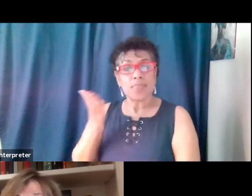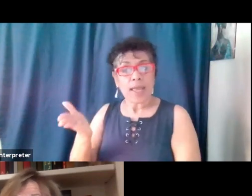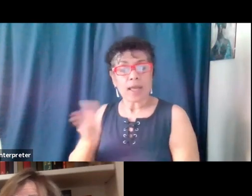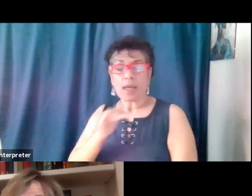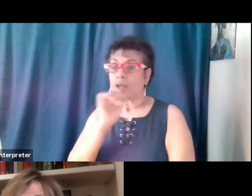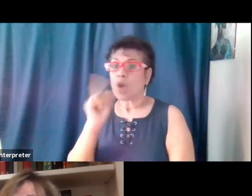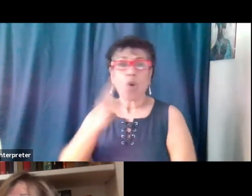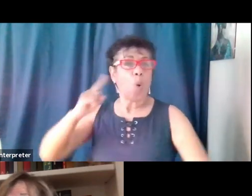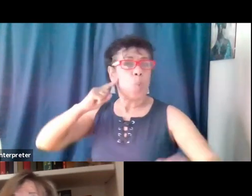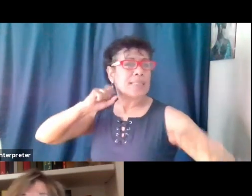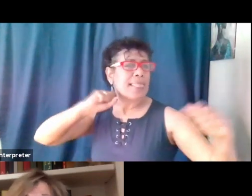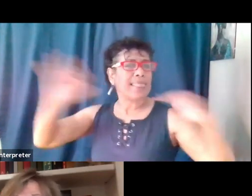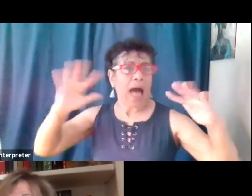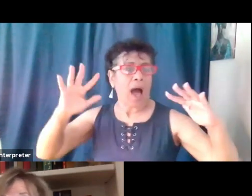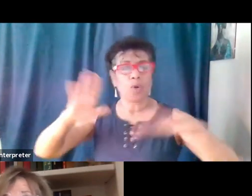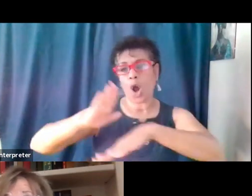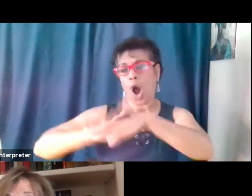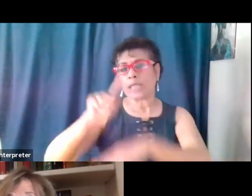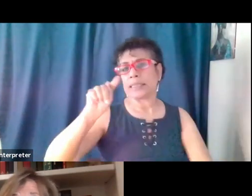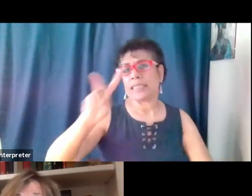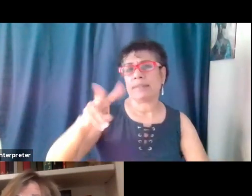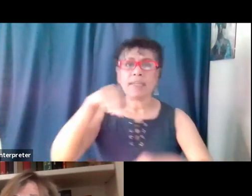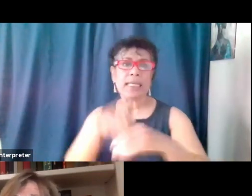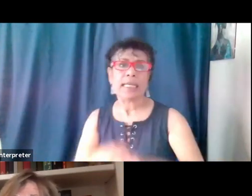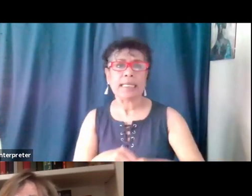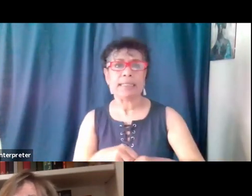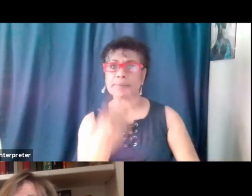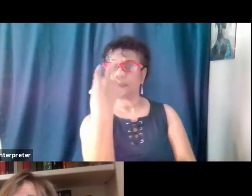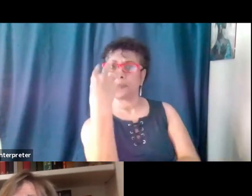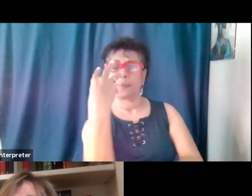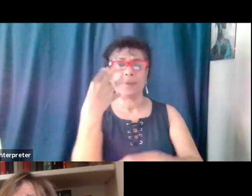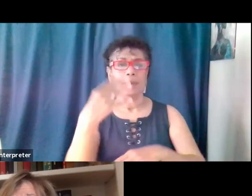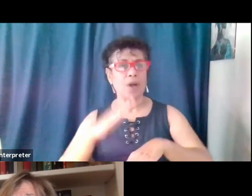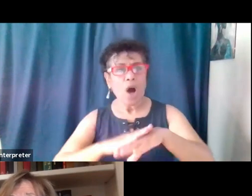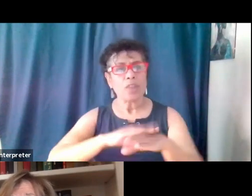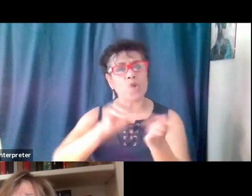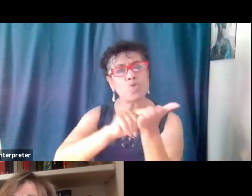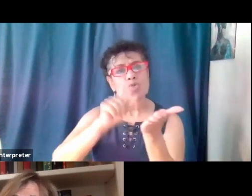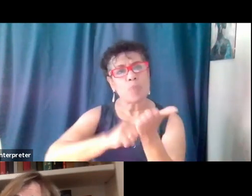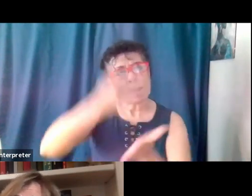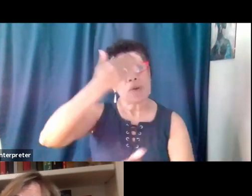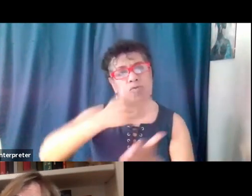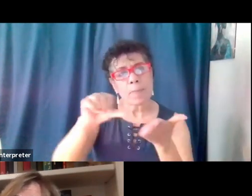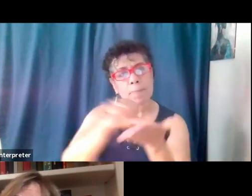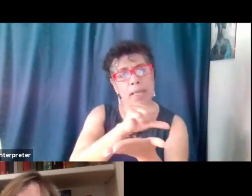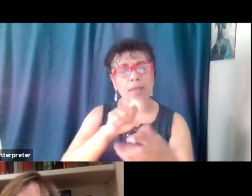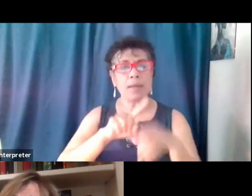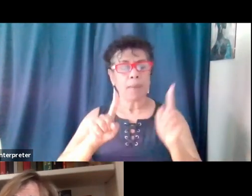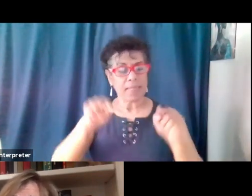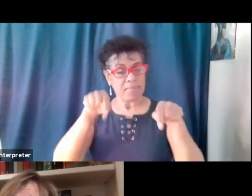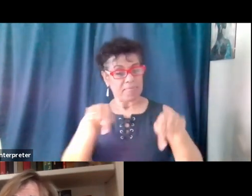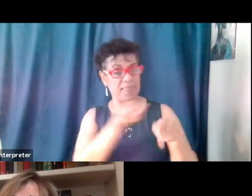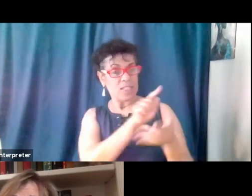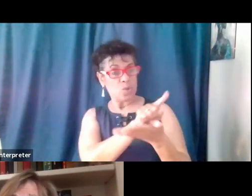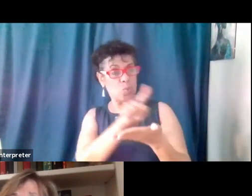isn't always on television and, you know, in the news media and on the front page of the newspaper. But the leadership that we've been sharing this week amongst